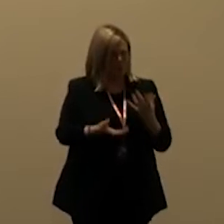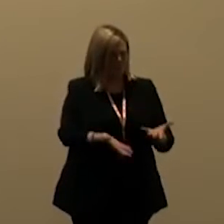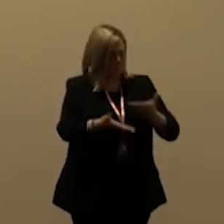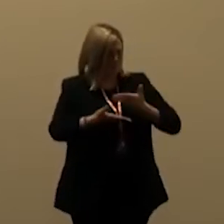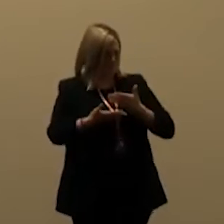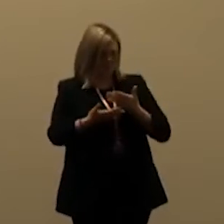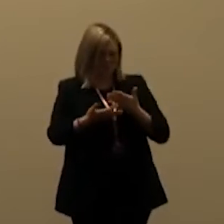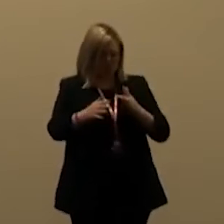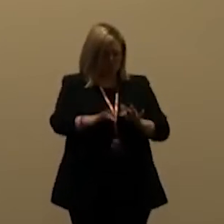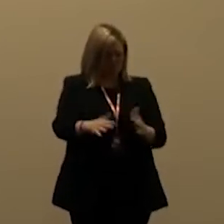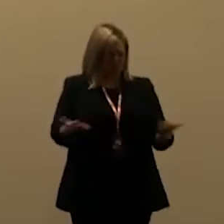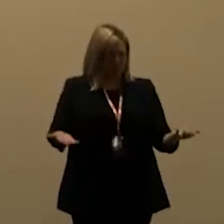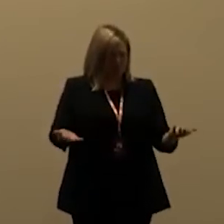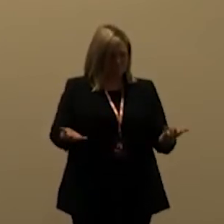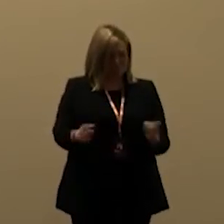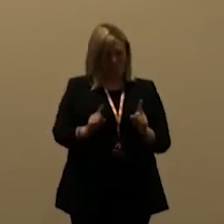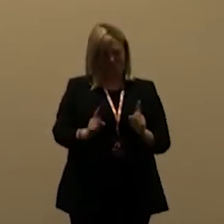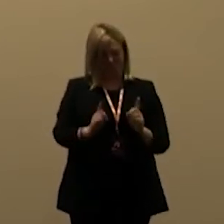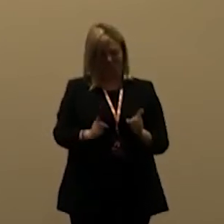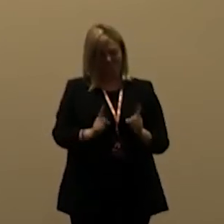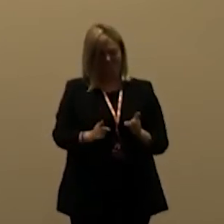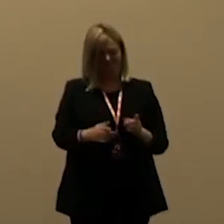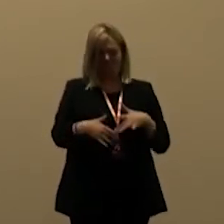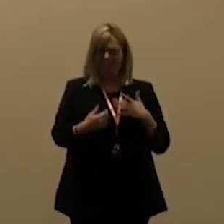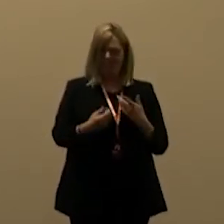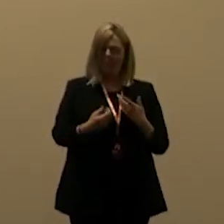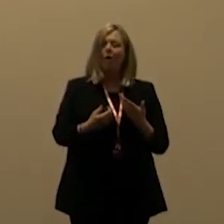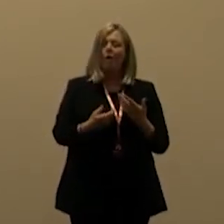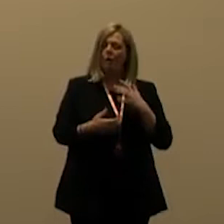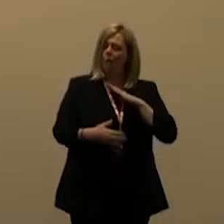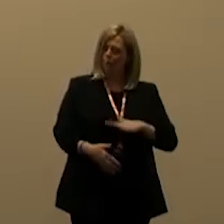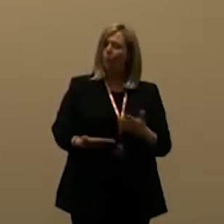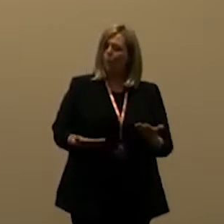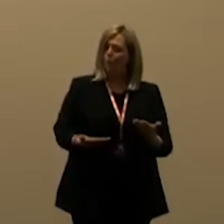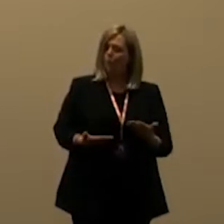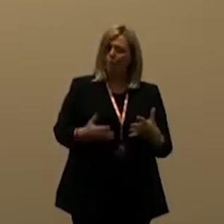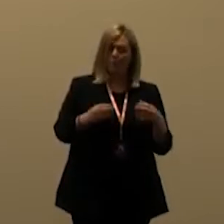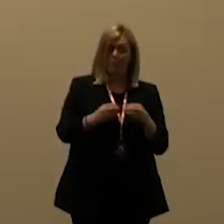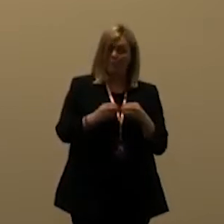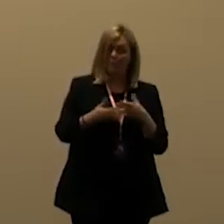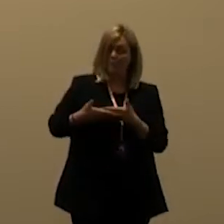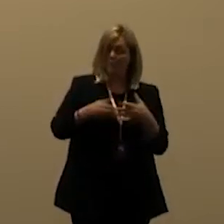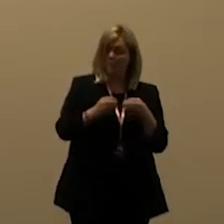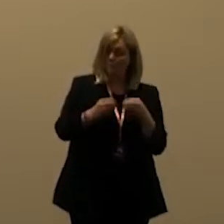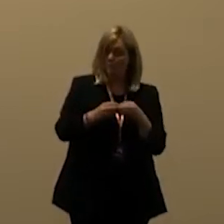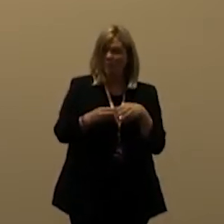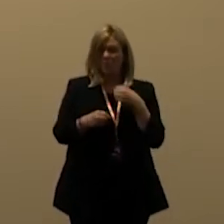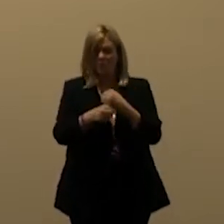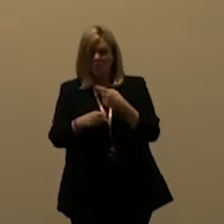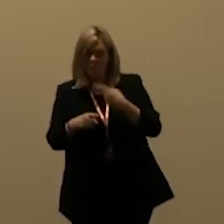place. And so that was an absolute eye-opener. So anyone from baby boomer generation or Gen